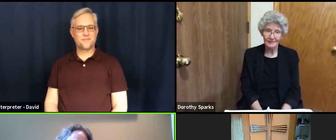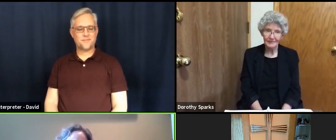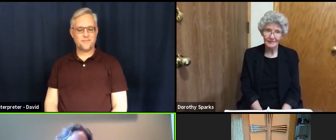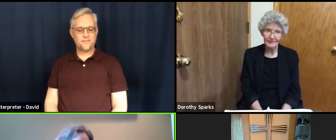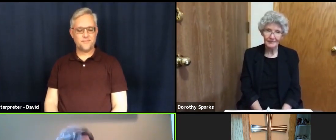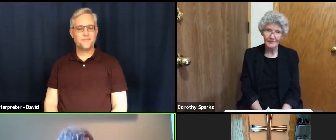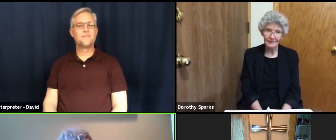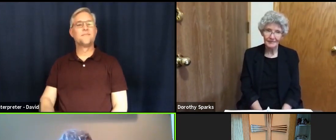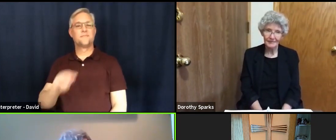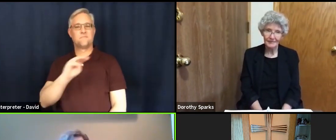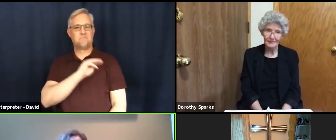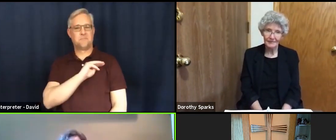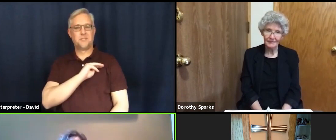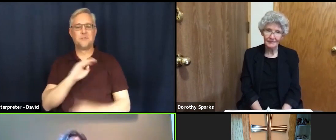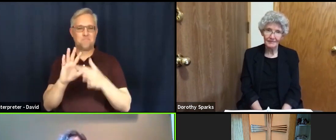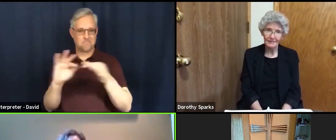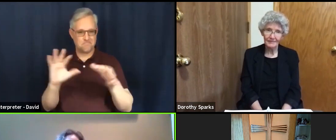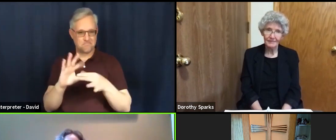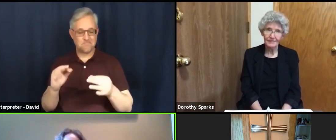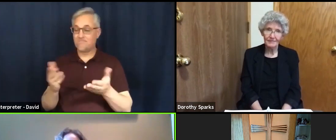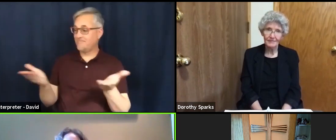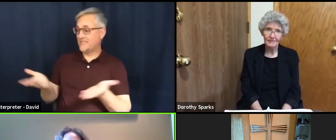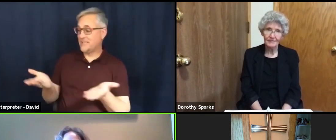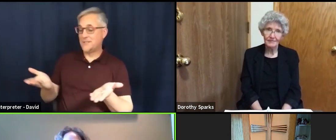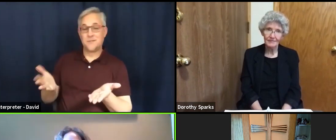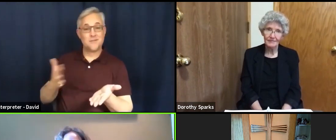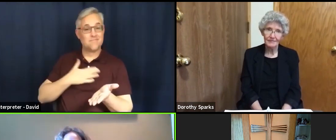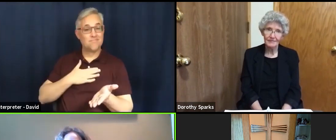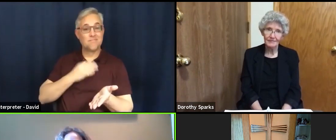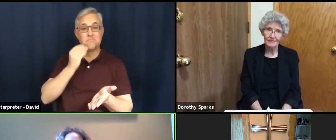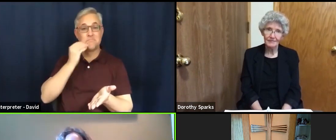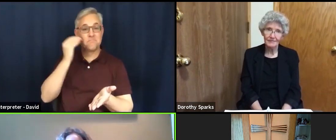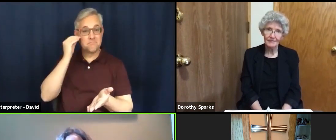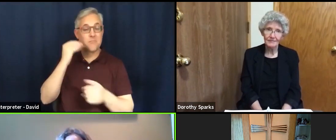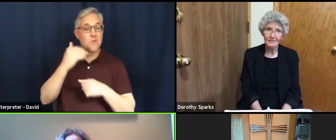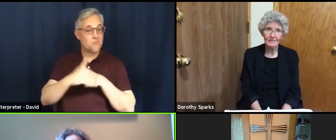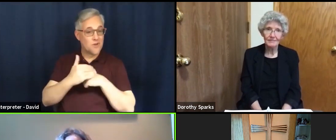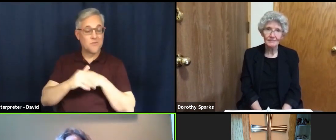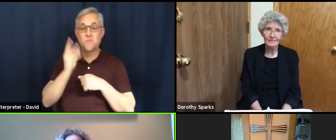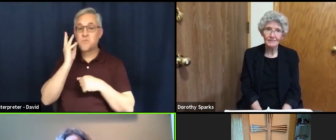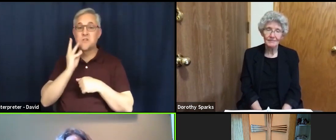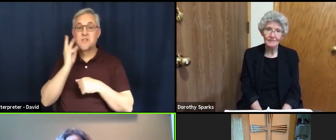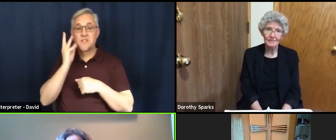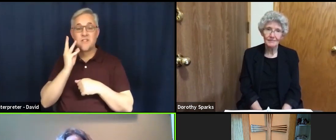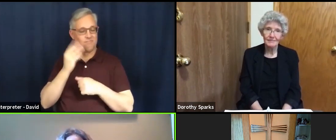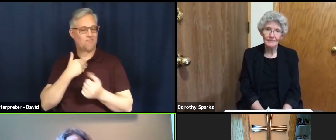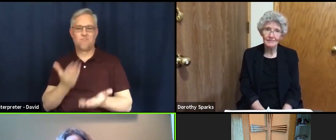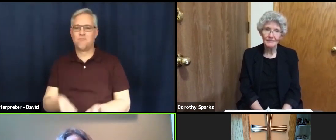So this bread and wine is offered for everyone.